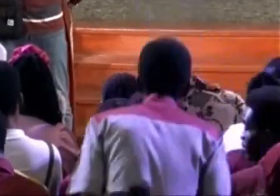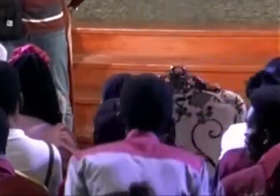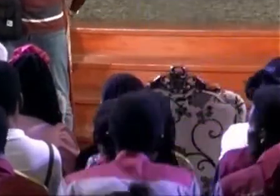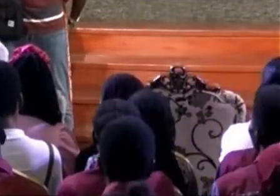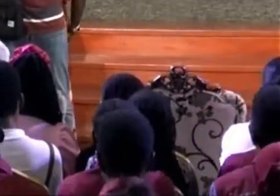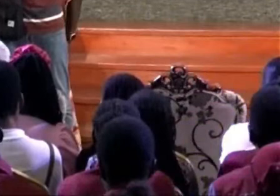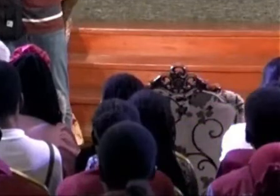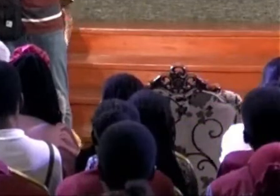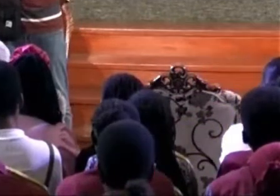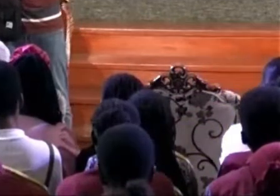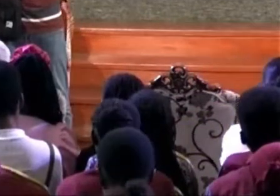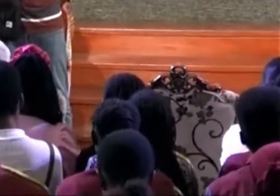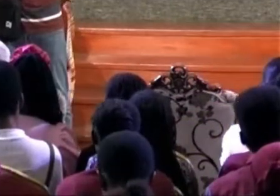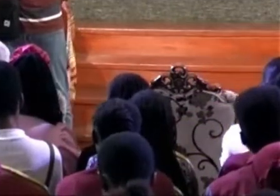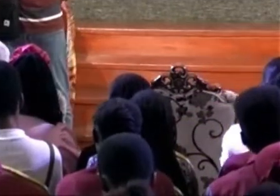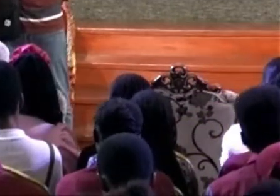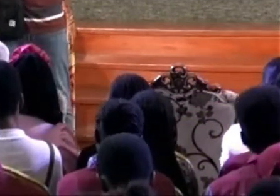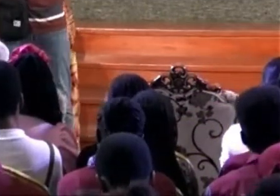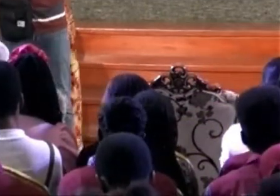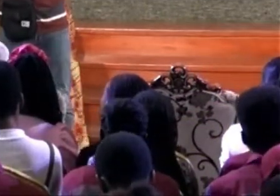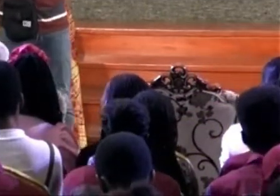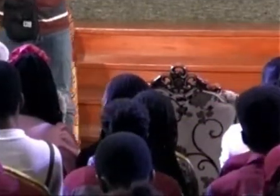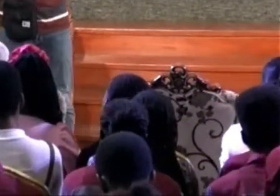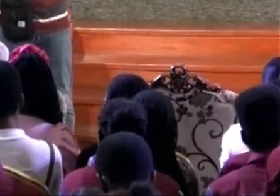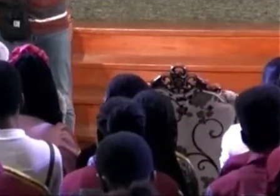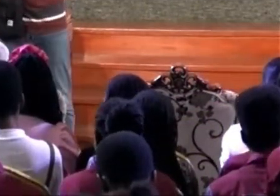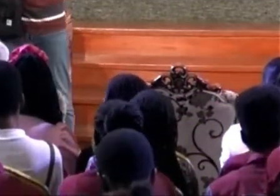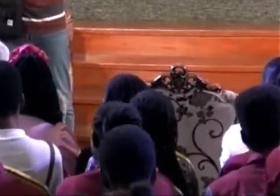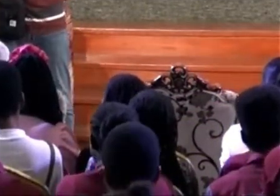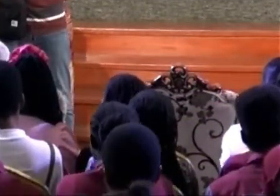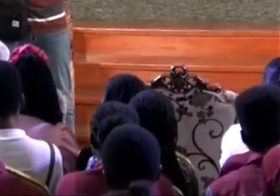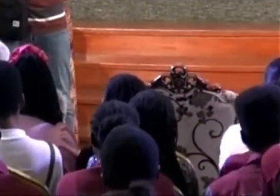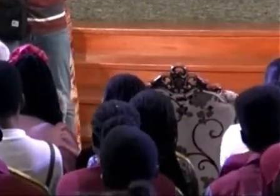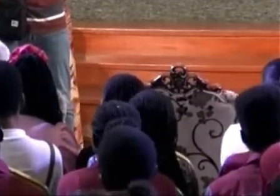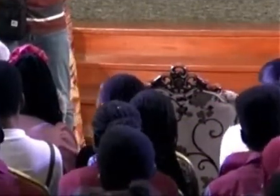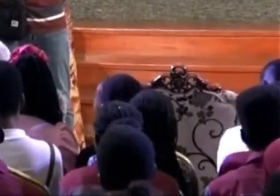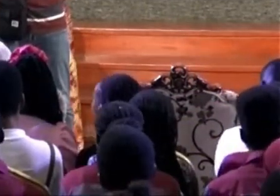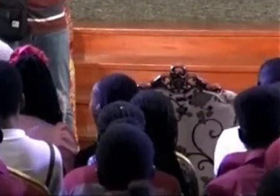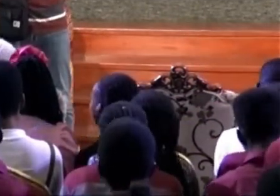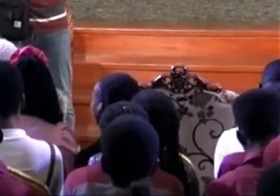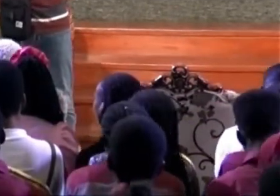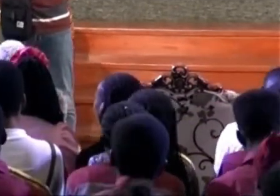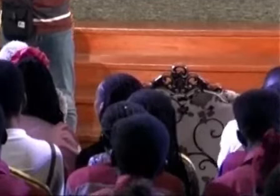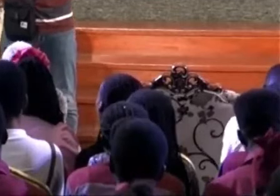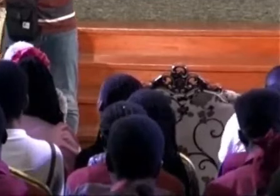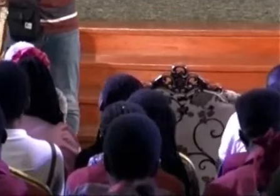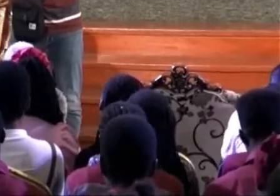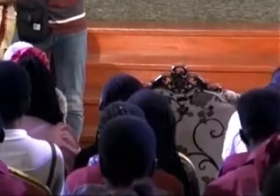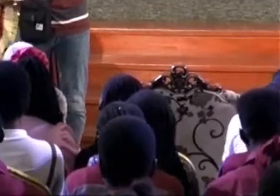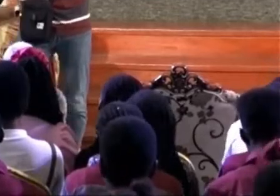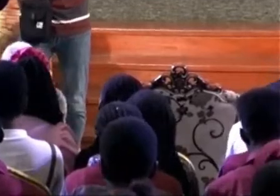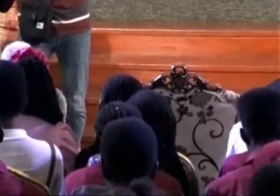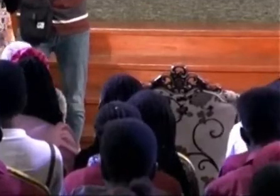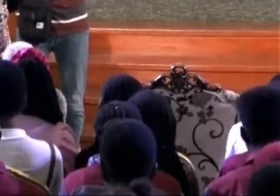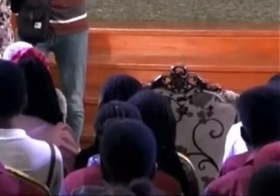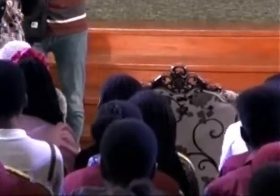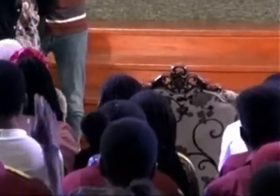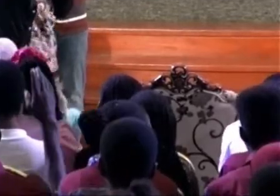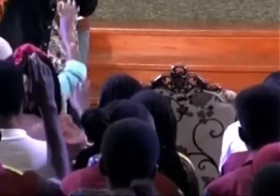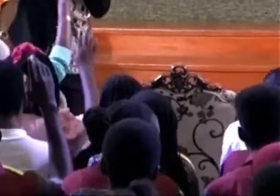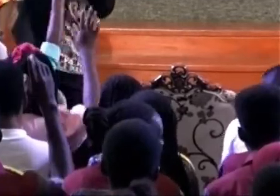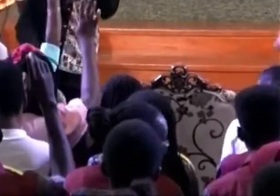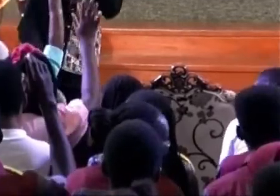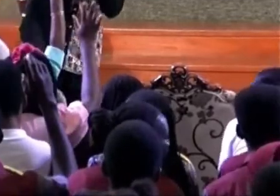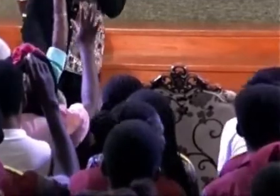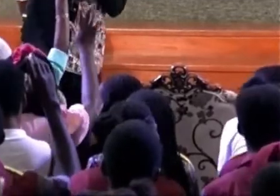Is it? Eugene or? Olivia. Is it Eugene or Olivia? Olivia. How many want Olivia? Let me see by